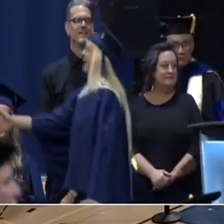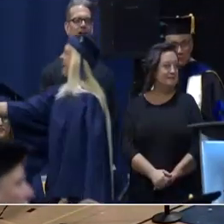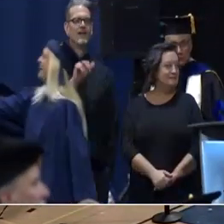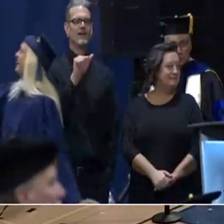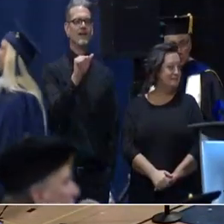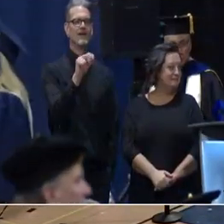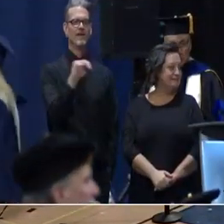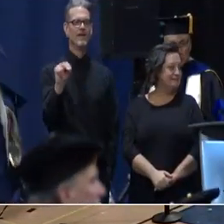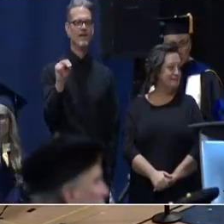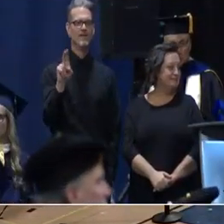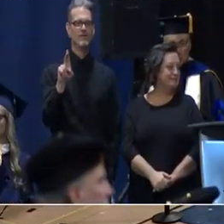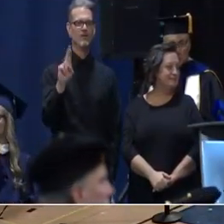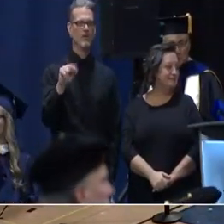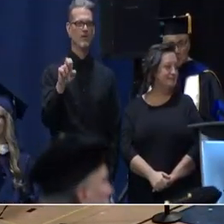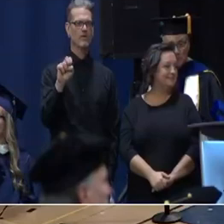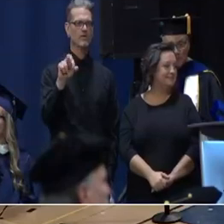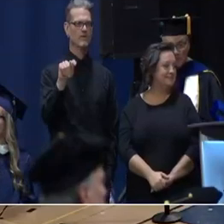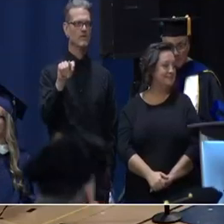Ann Ernest.